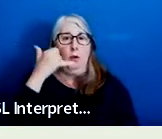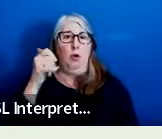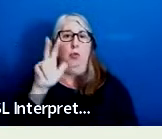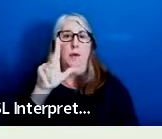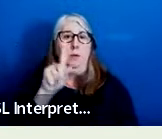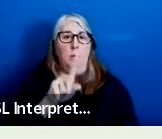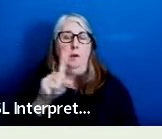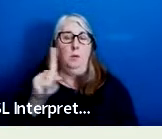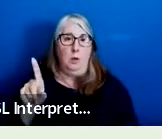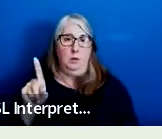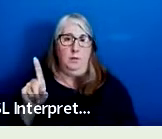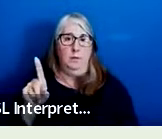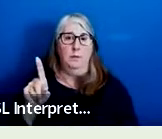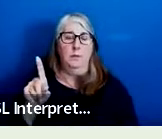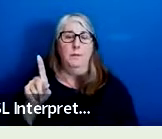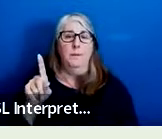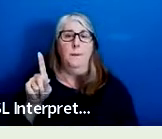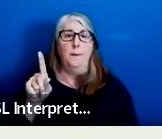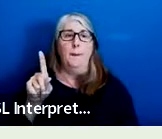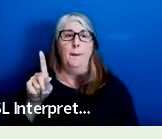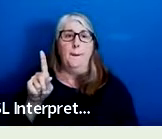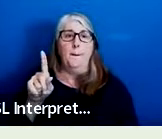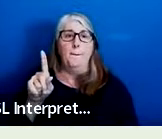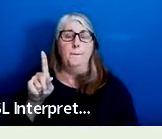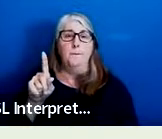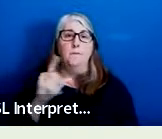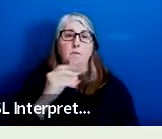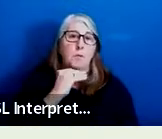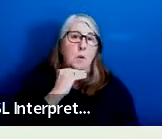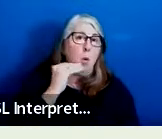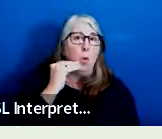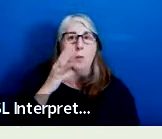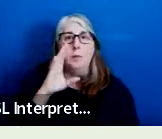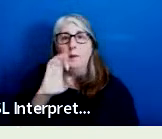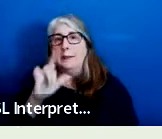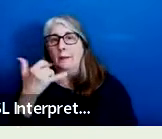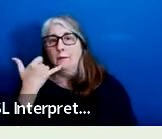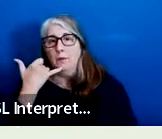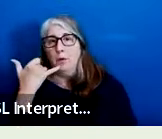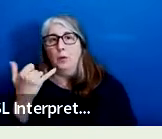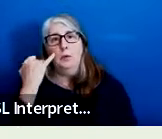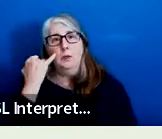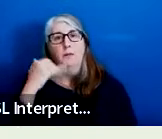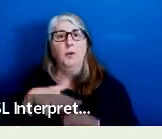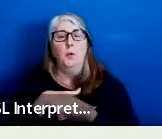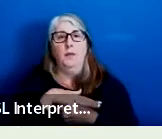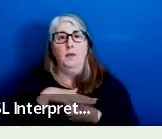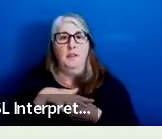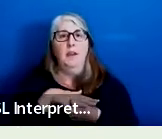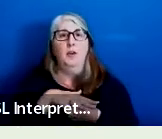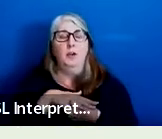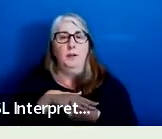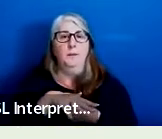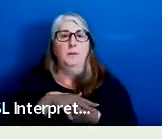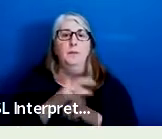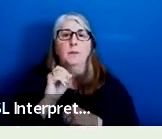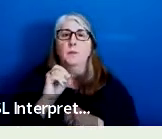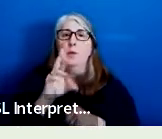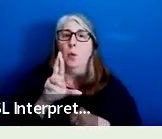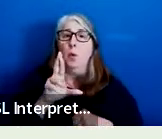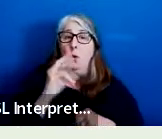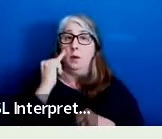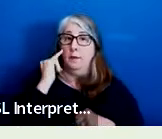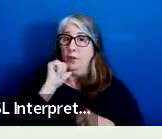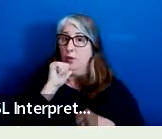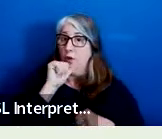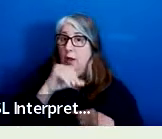311 from either your home phone or your cell phone, as long as you're within the county boundaries, or outside of the